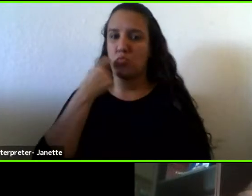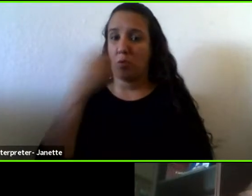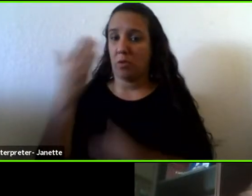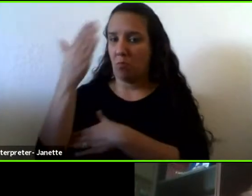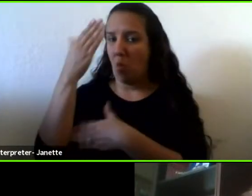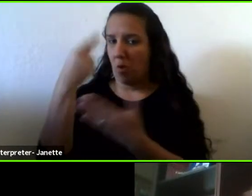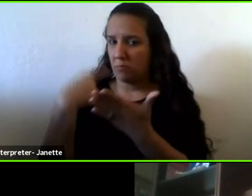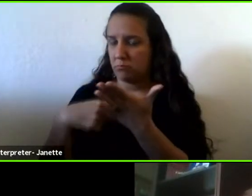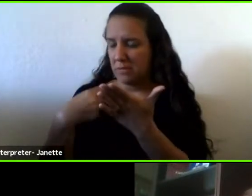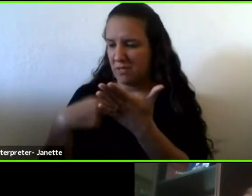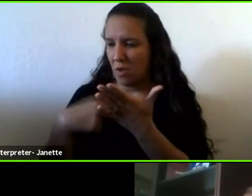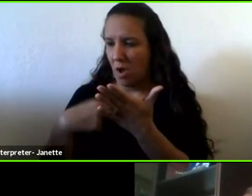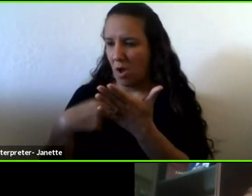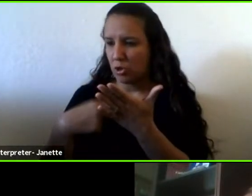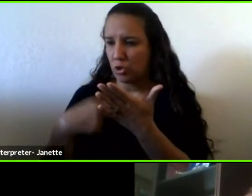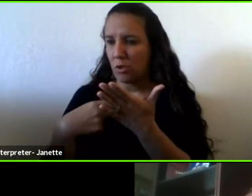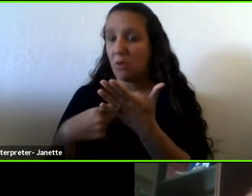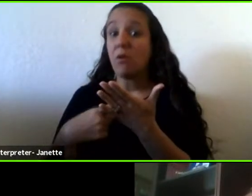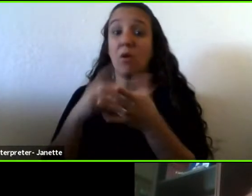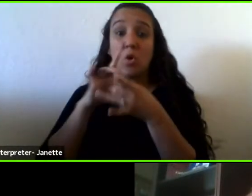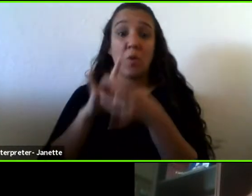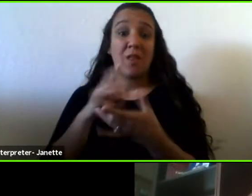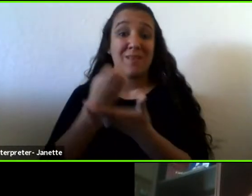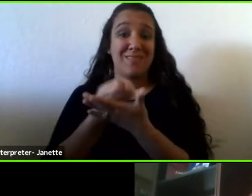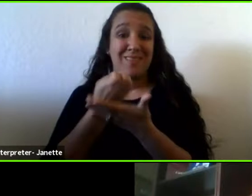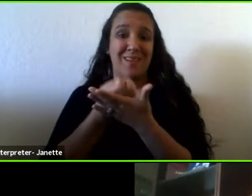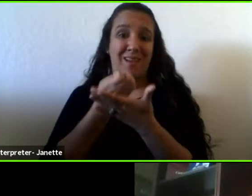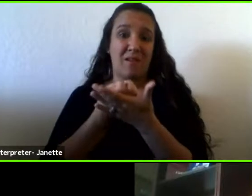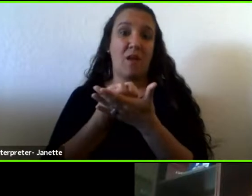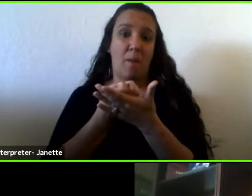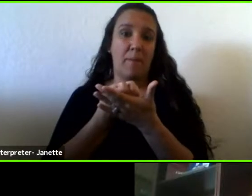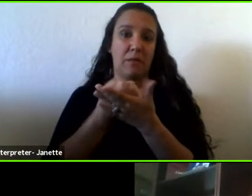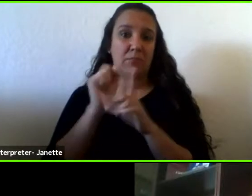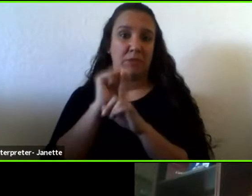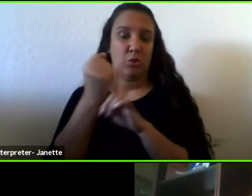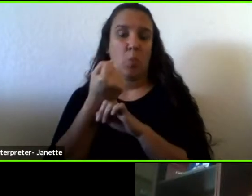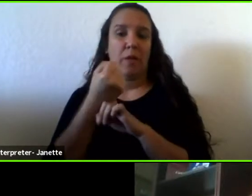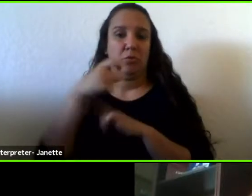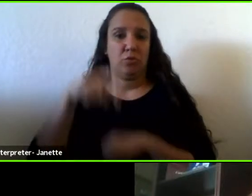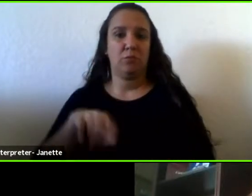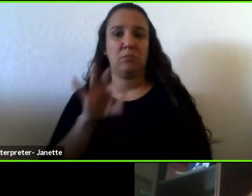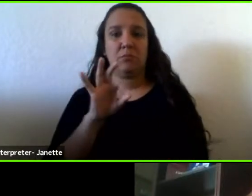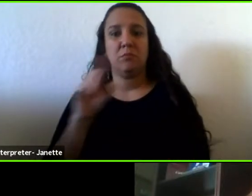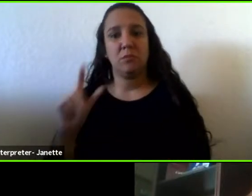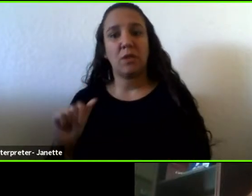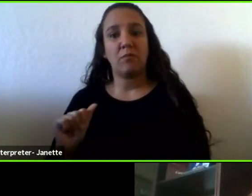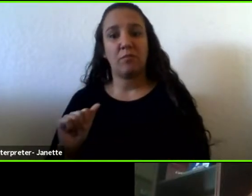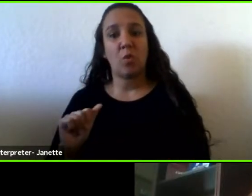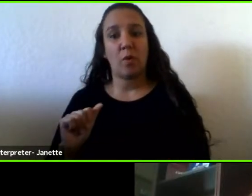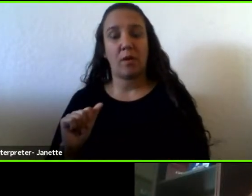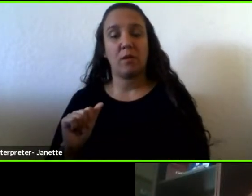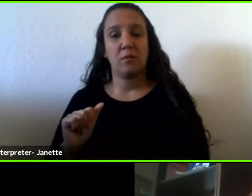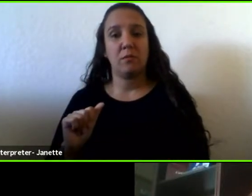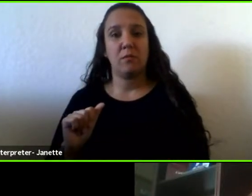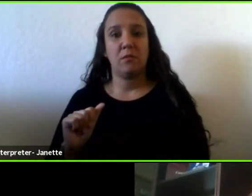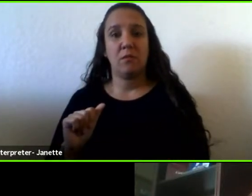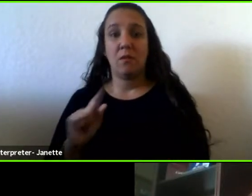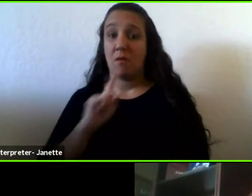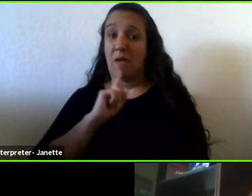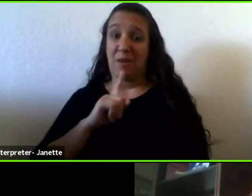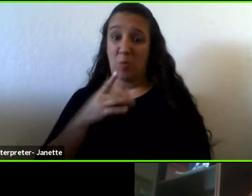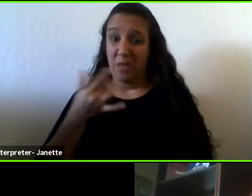morning around the economic state of Florida. And, you know, we still are a net